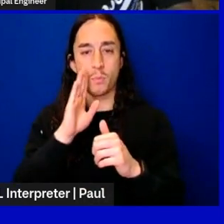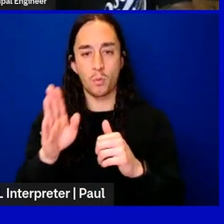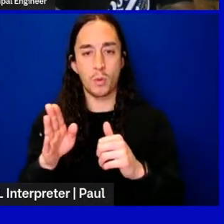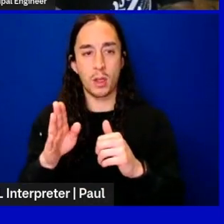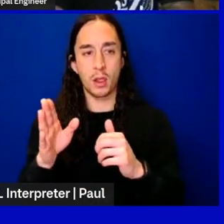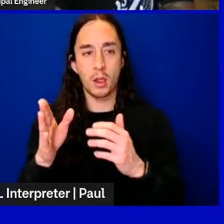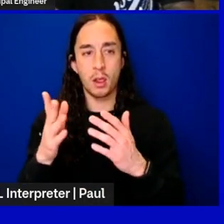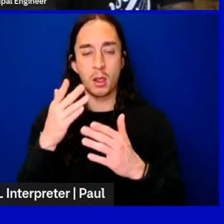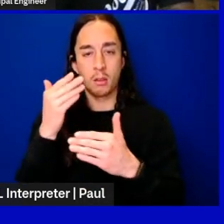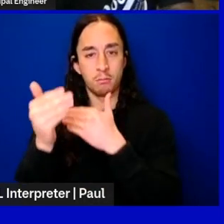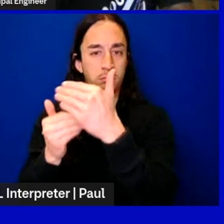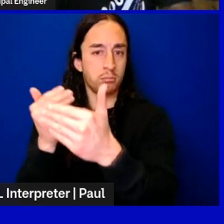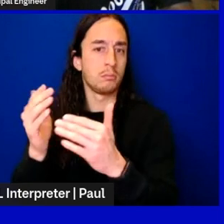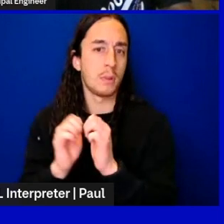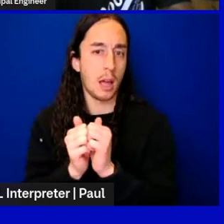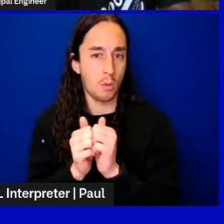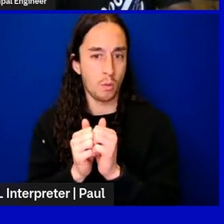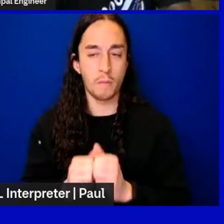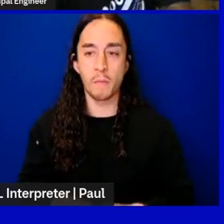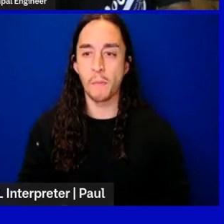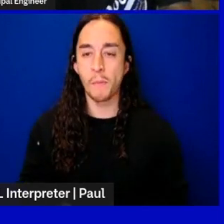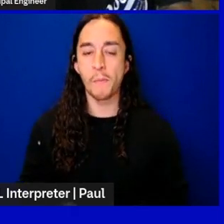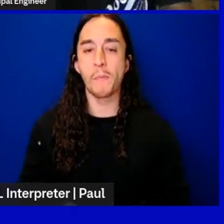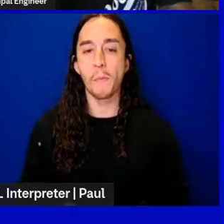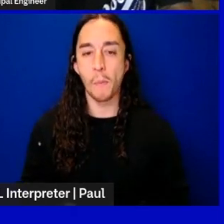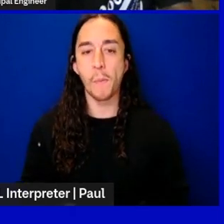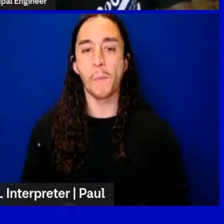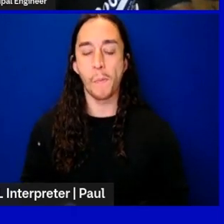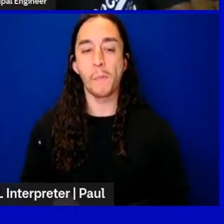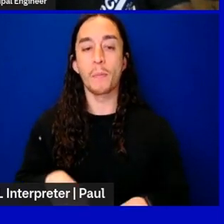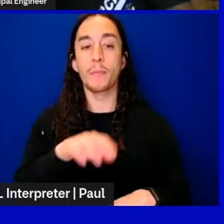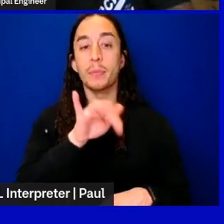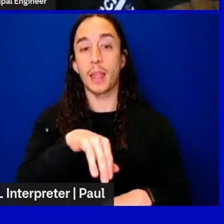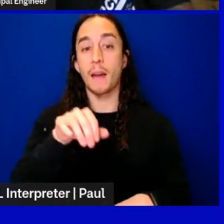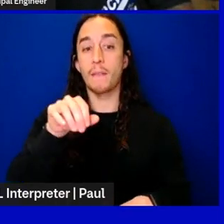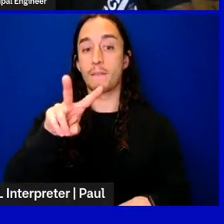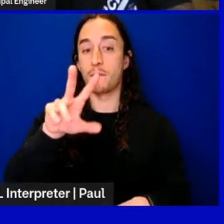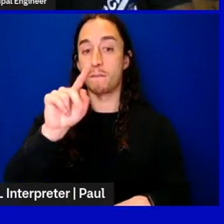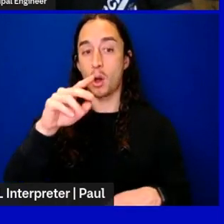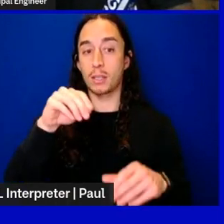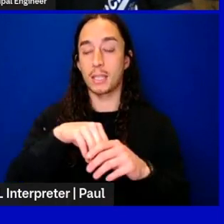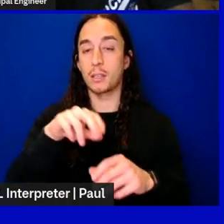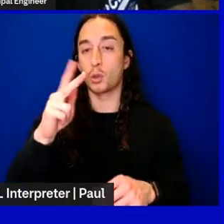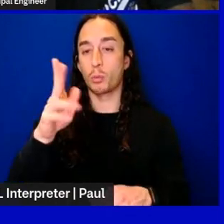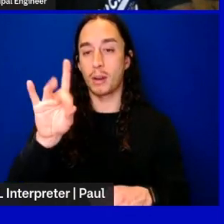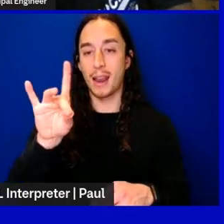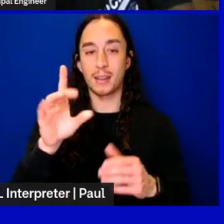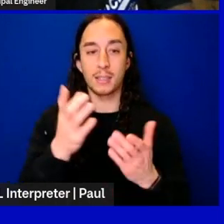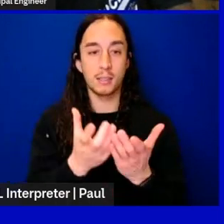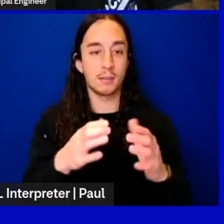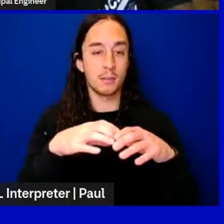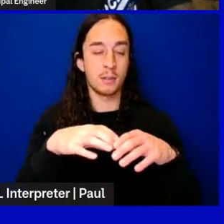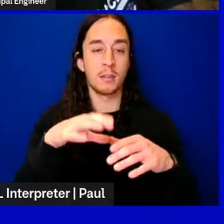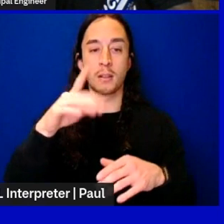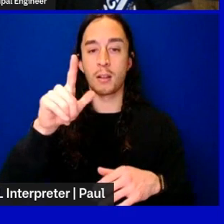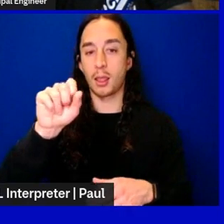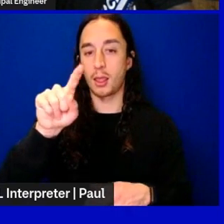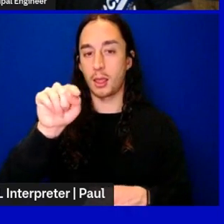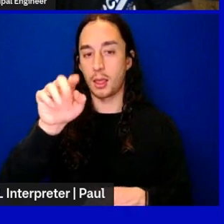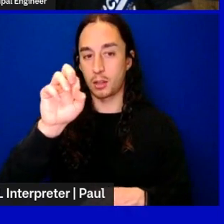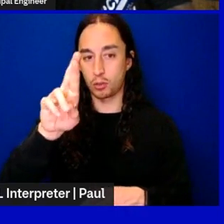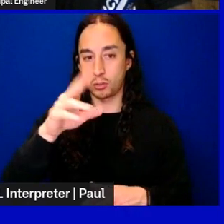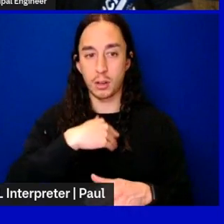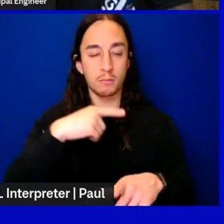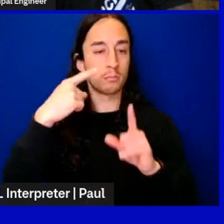requests is here. When we install the Vault in a Kubernetes cluster, so we will get certain applications of Vault,